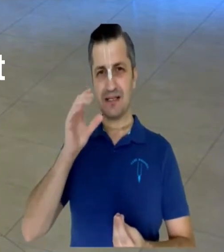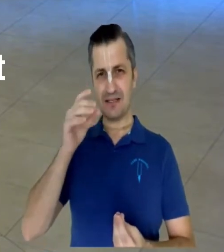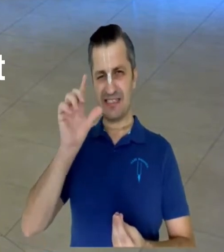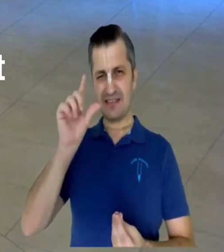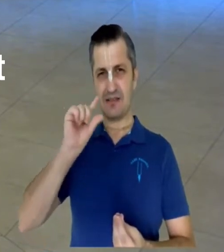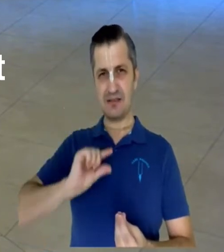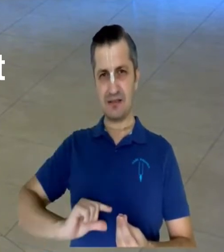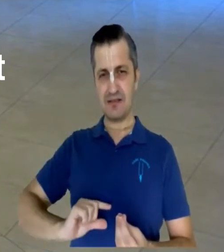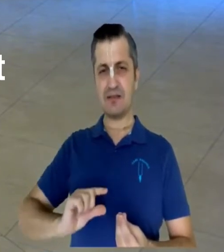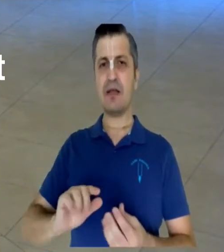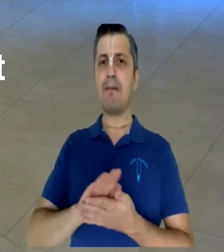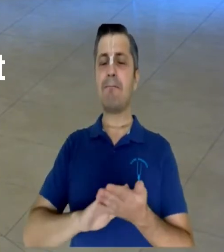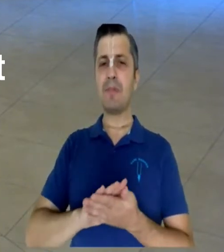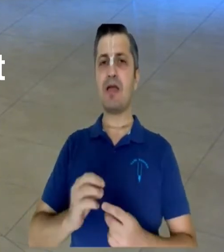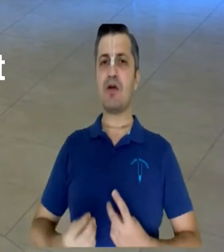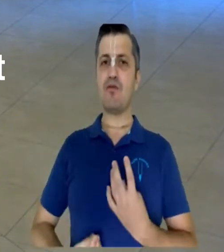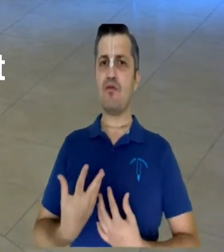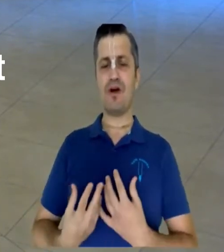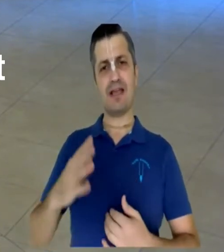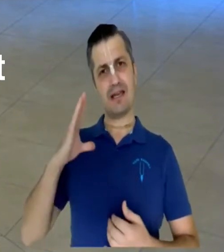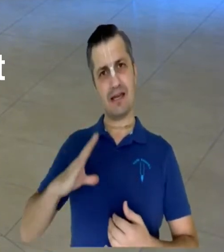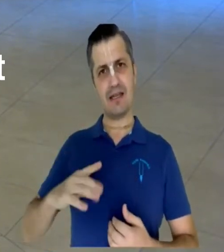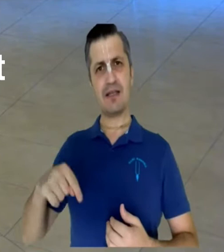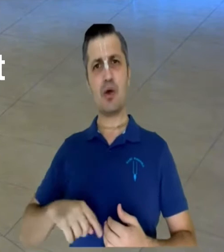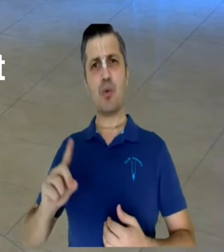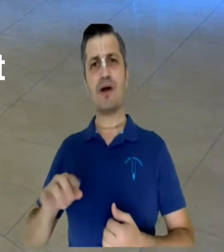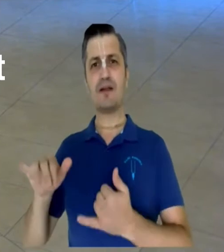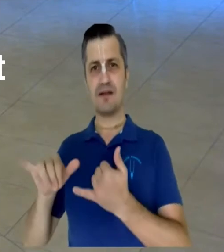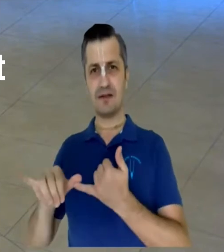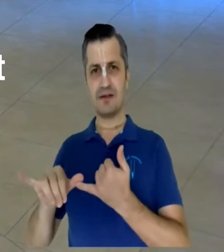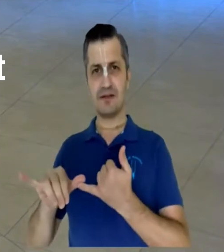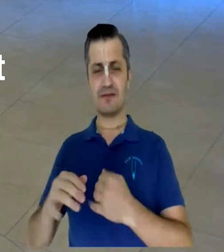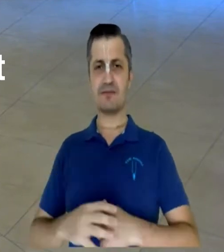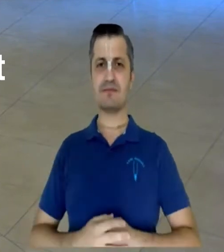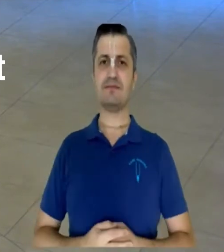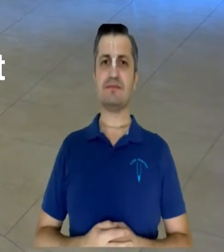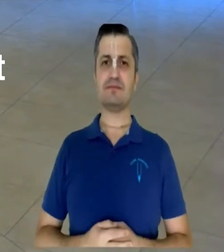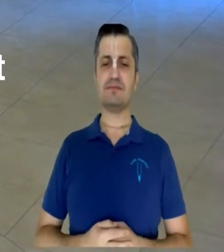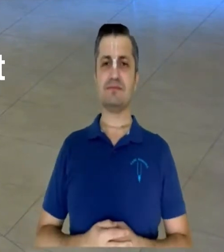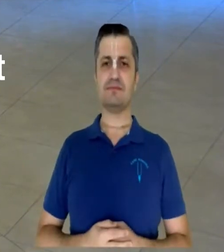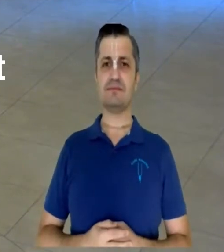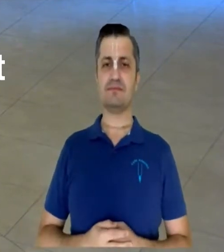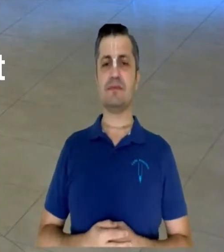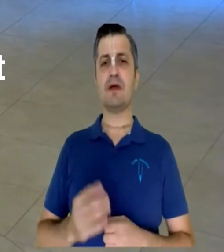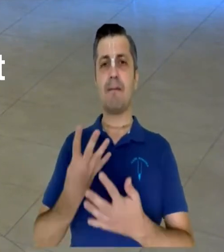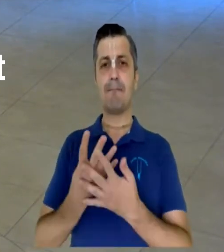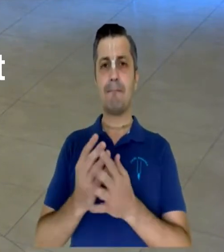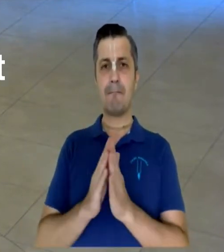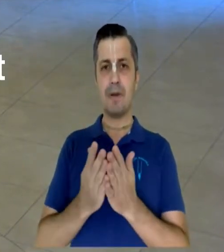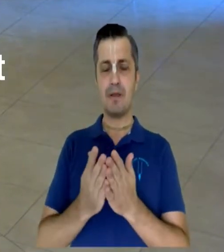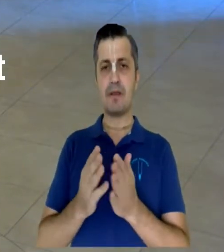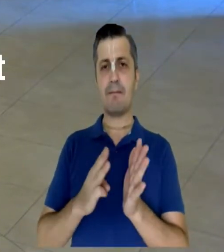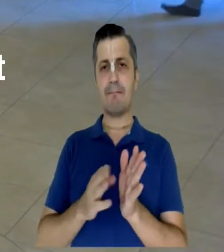of the Supreme Personality of Godhead. Vedic mantras, Brihad Aranyaka Upanishad 591,